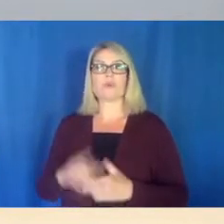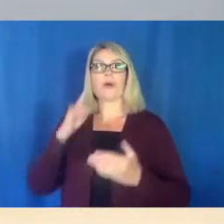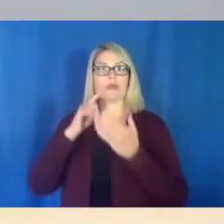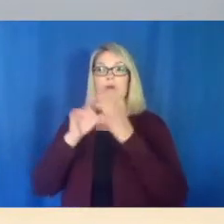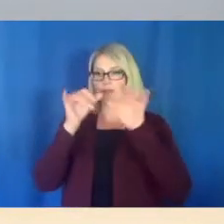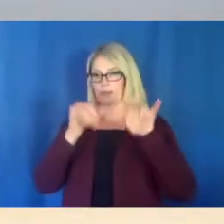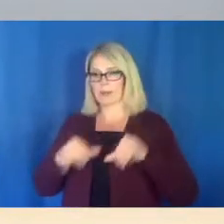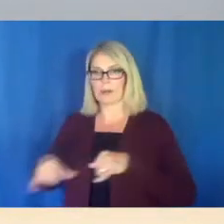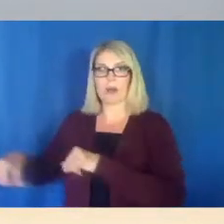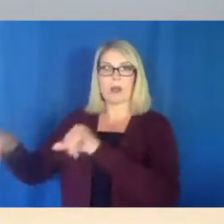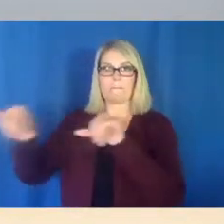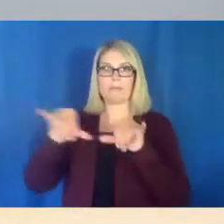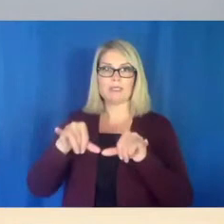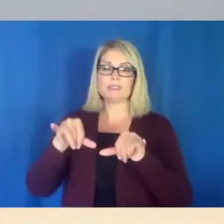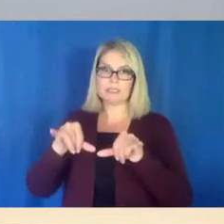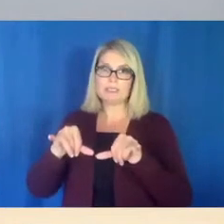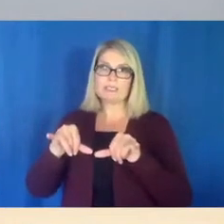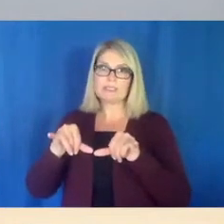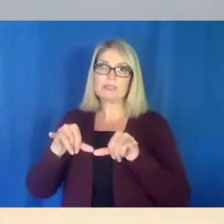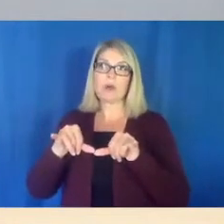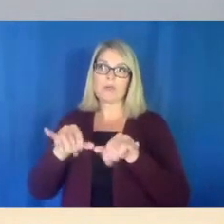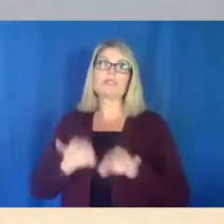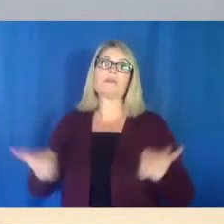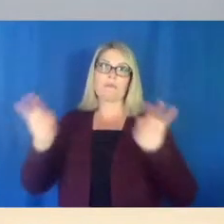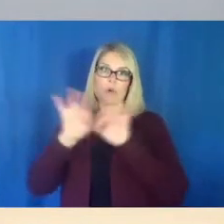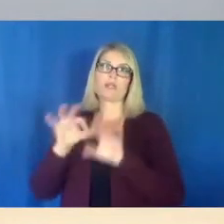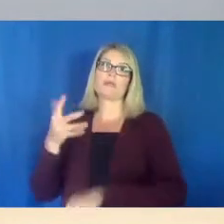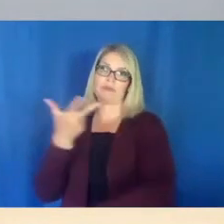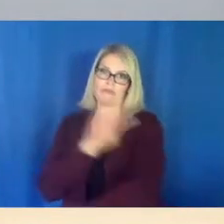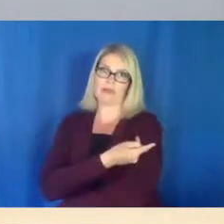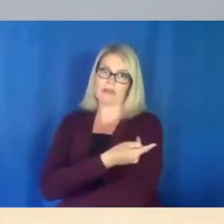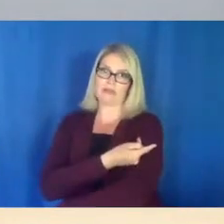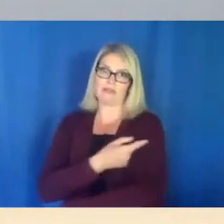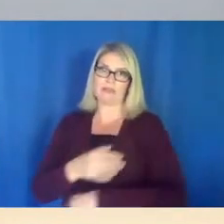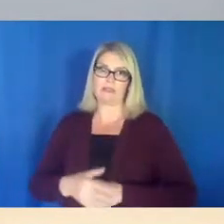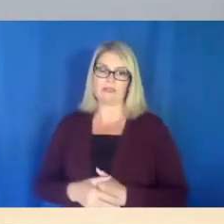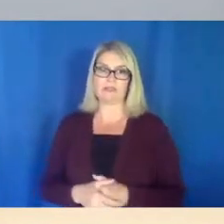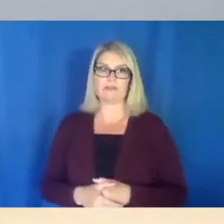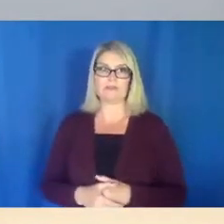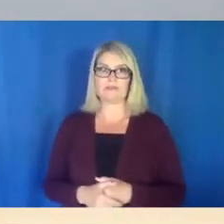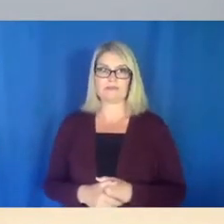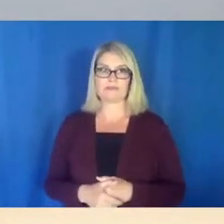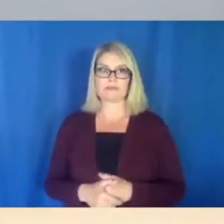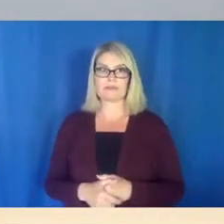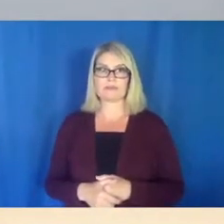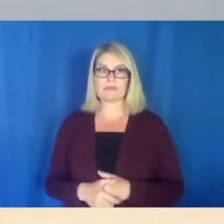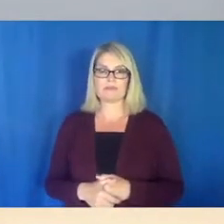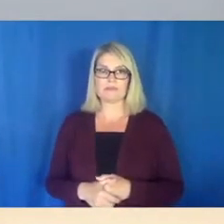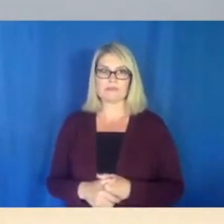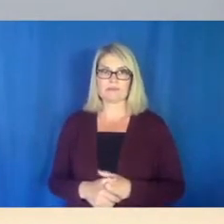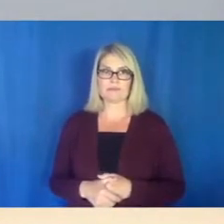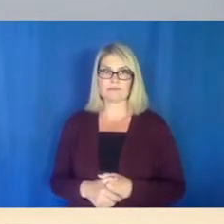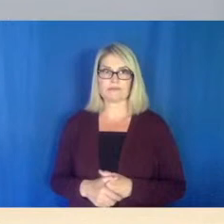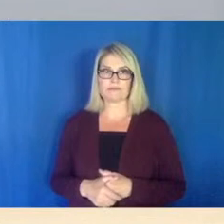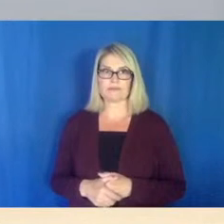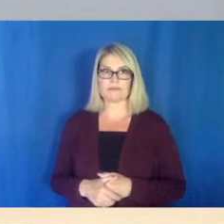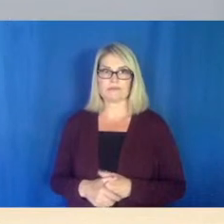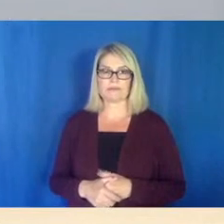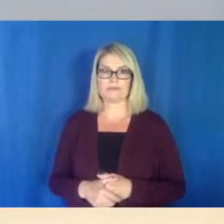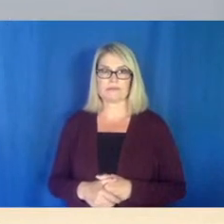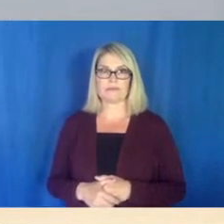Atlantic provinces, and but I'm not sure it would be